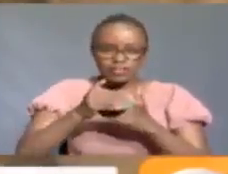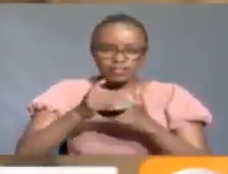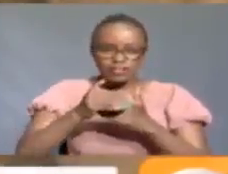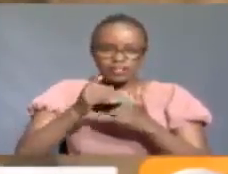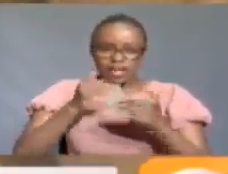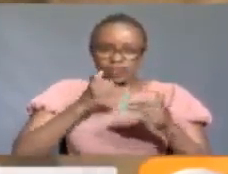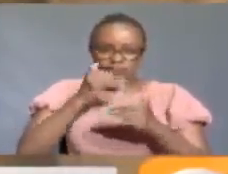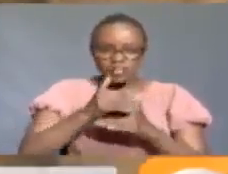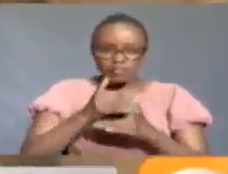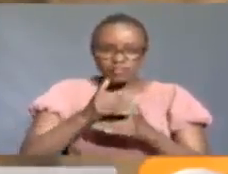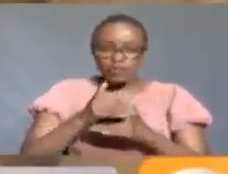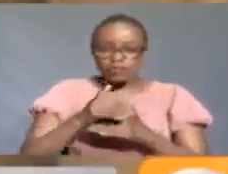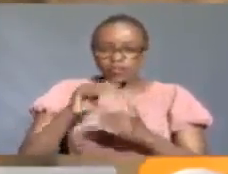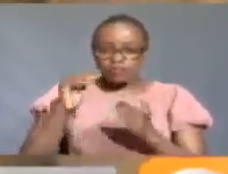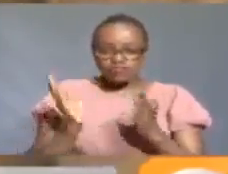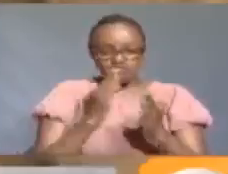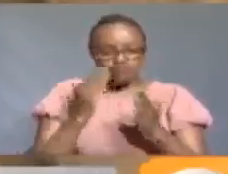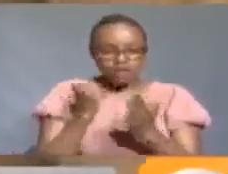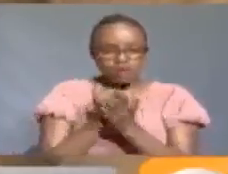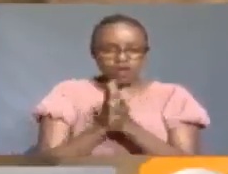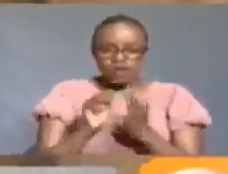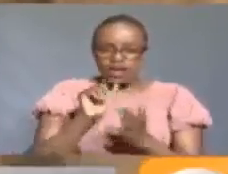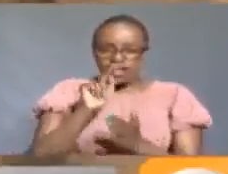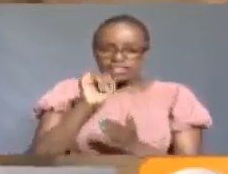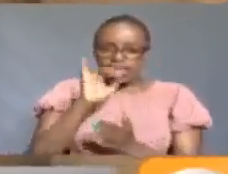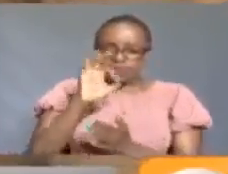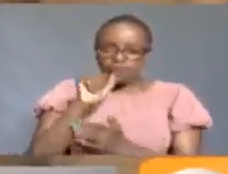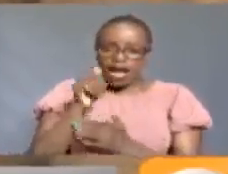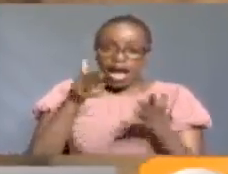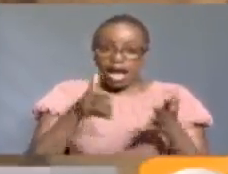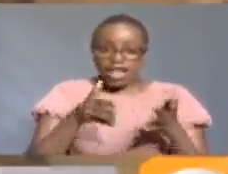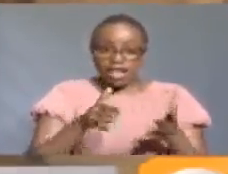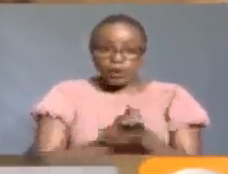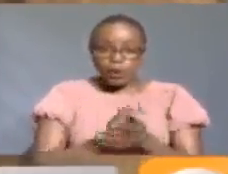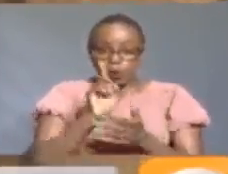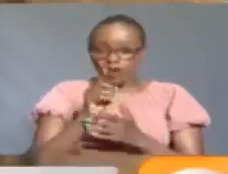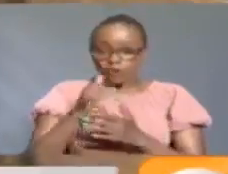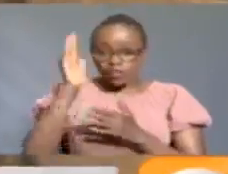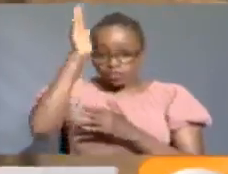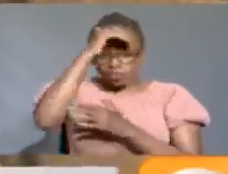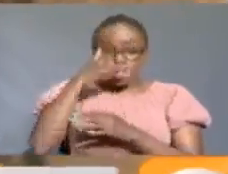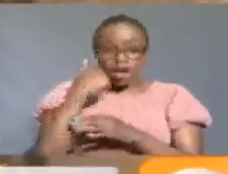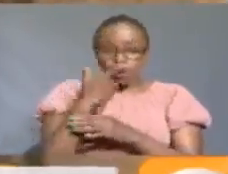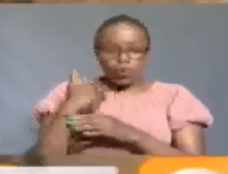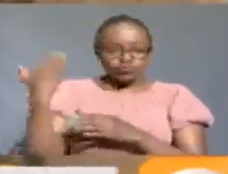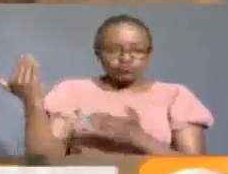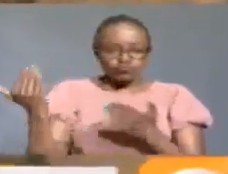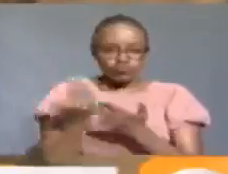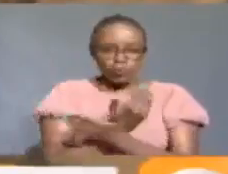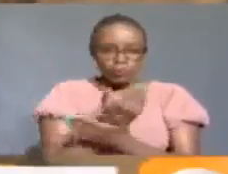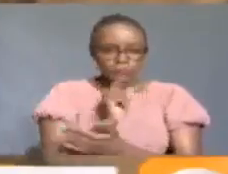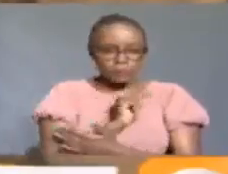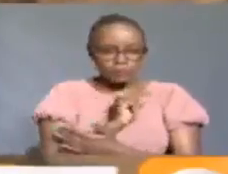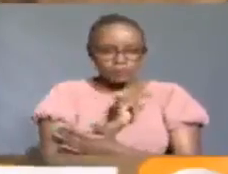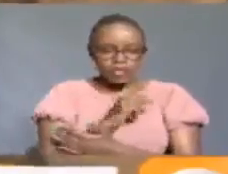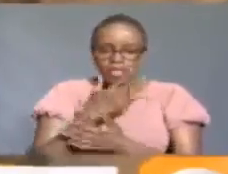read in Taifa Leo in those old days about one of the soldiers who was chopped